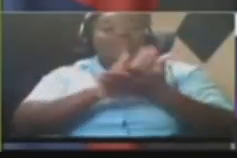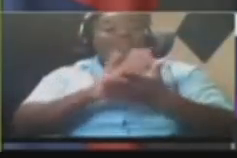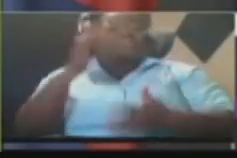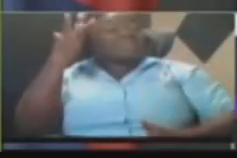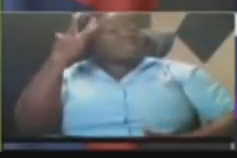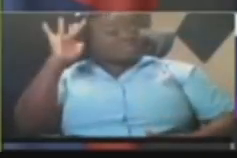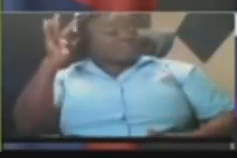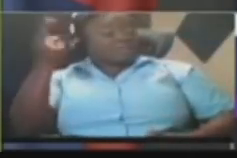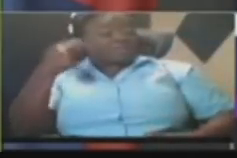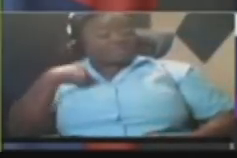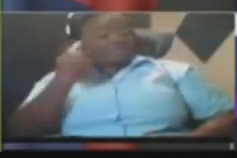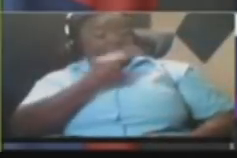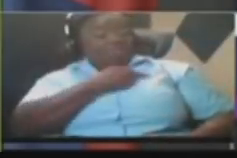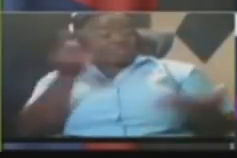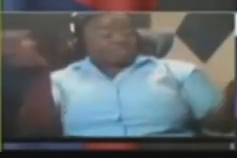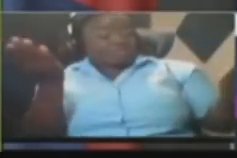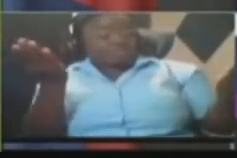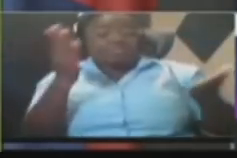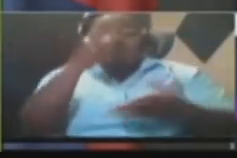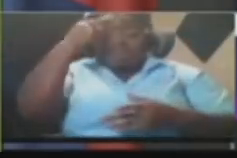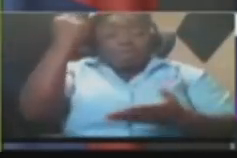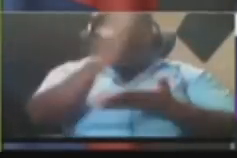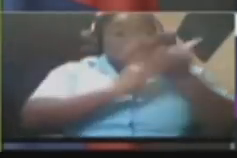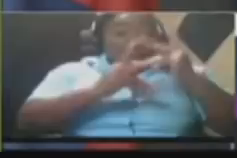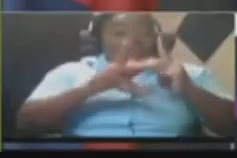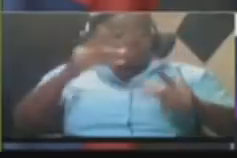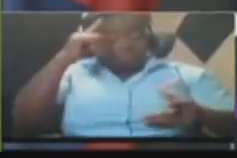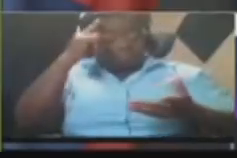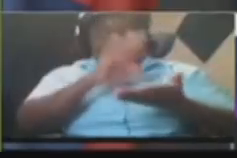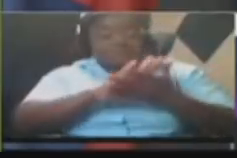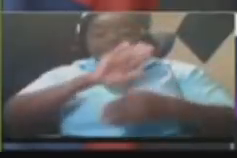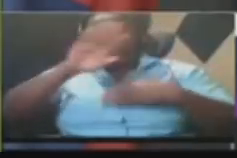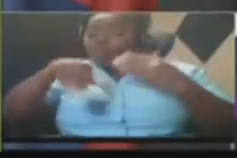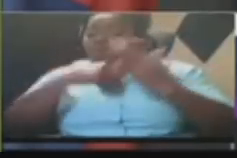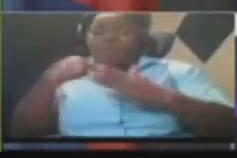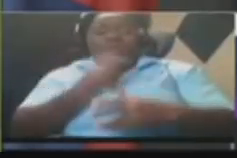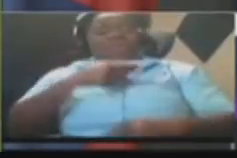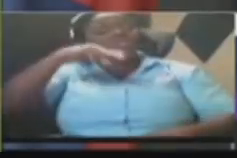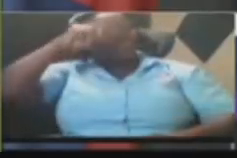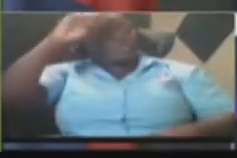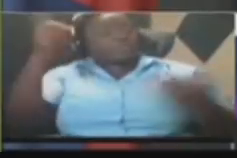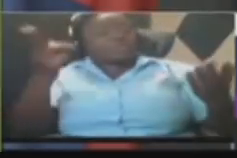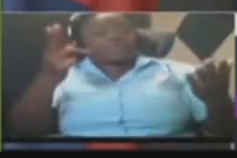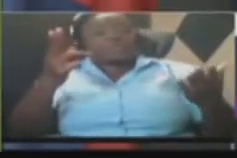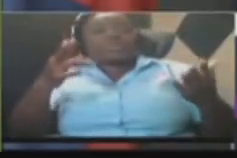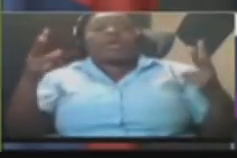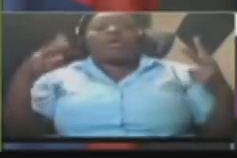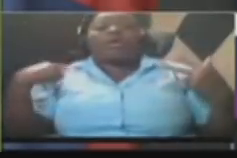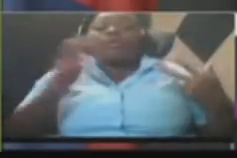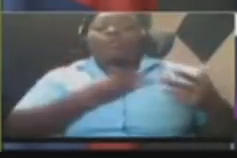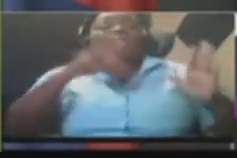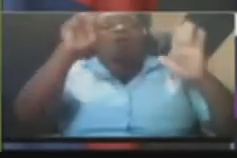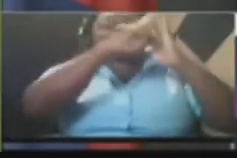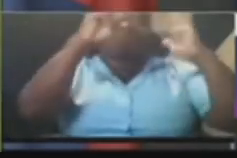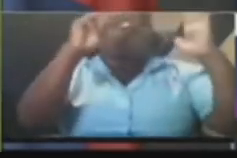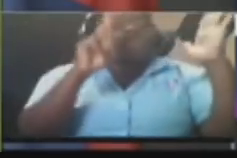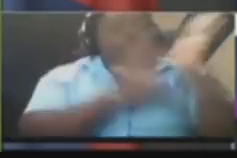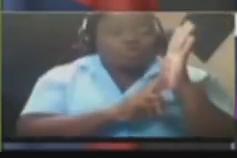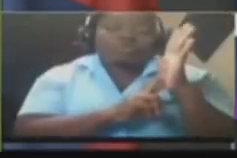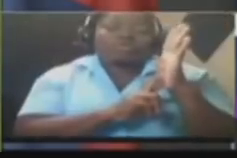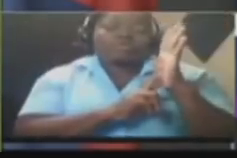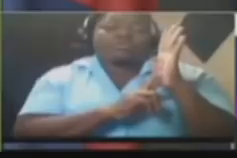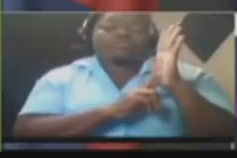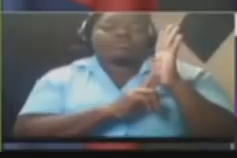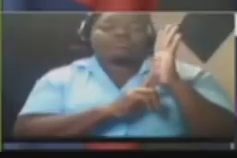of us, because there are some people who believe that all of us stupid, right? But that's okay. We have regulations, we have rules, and we're